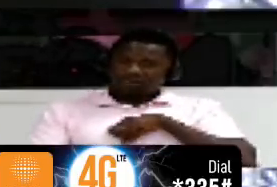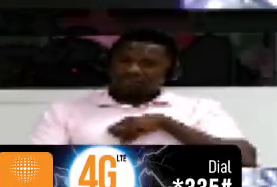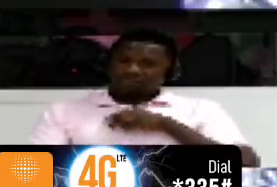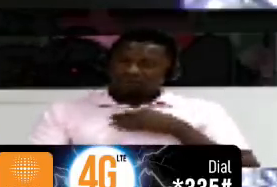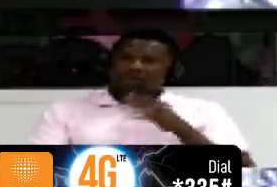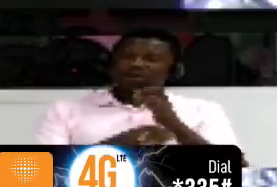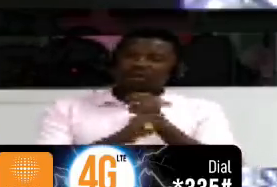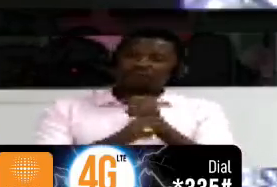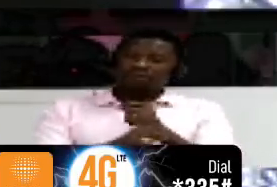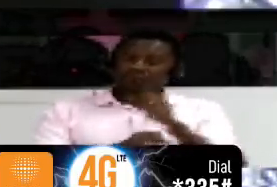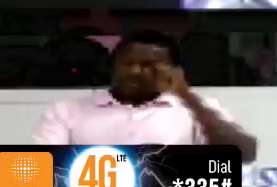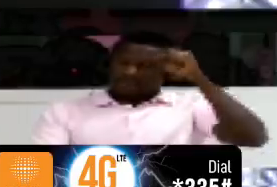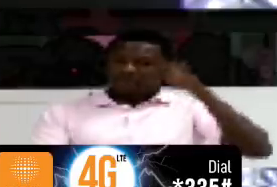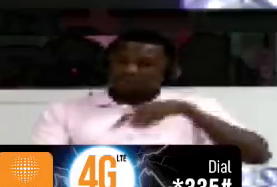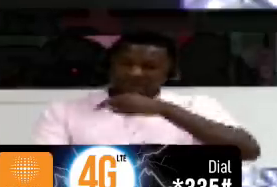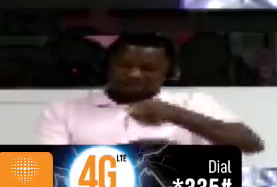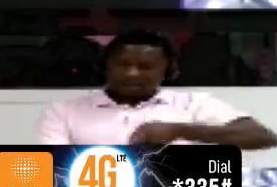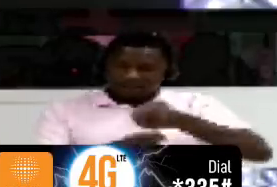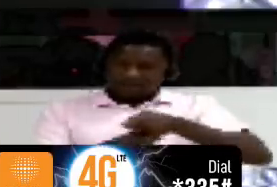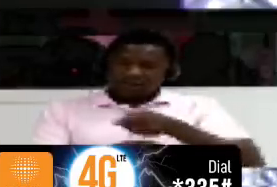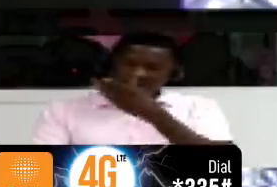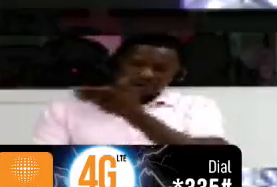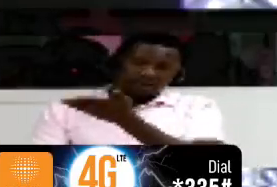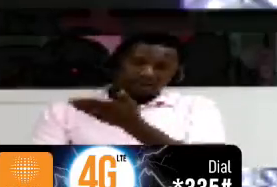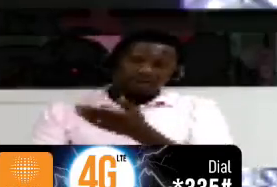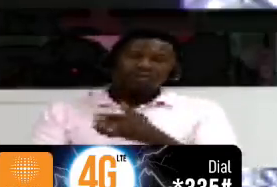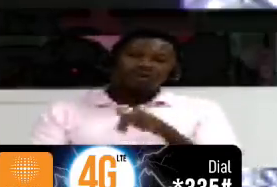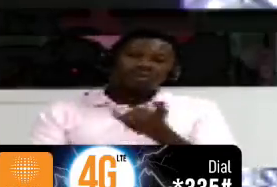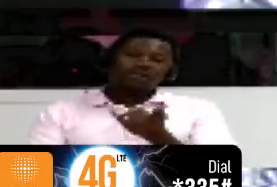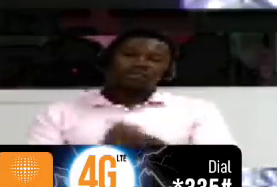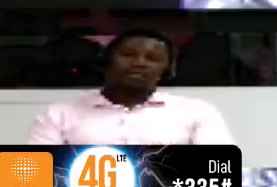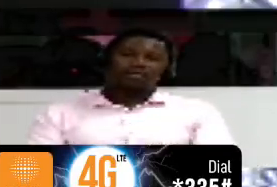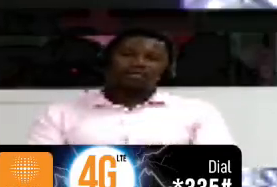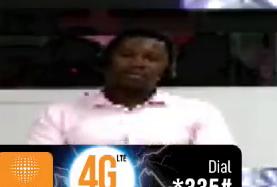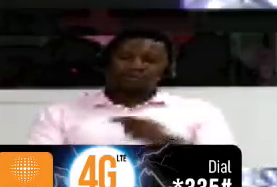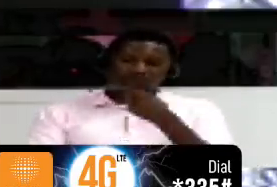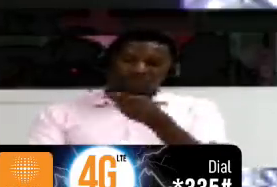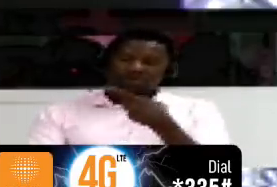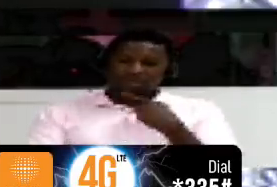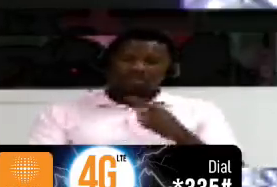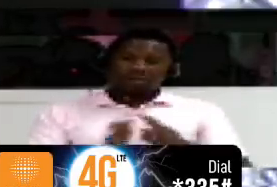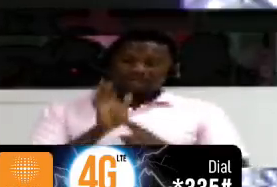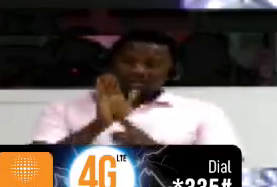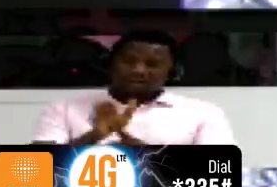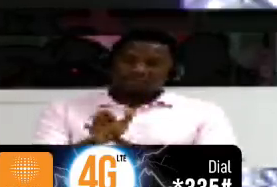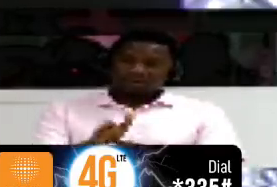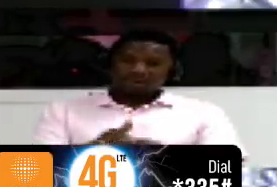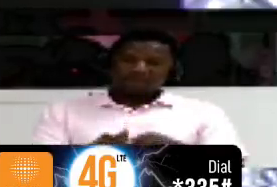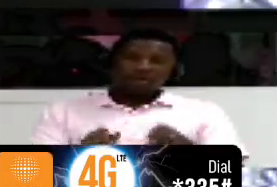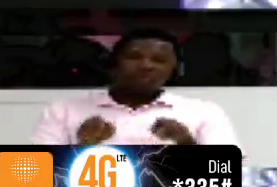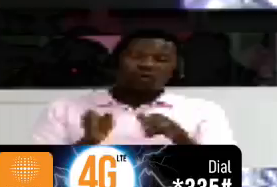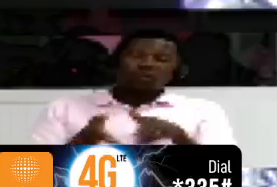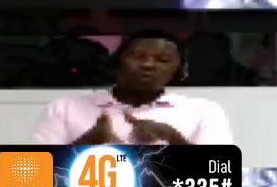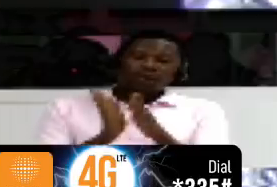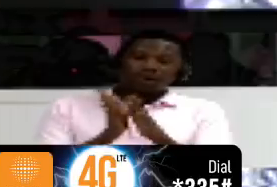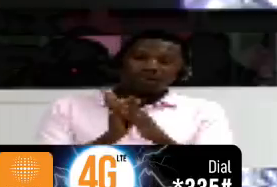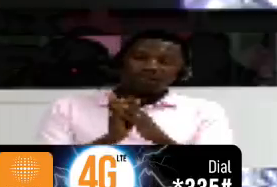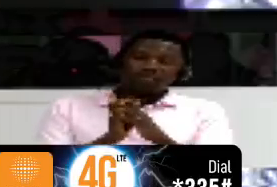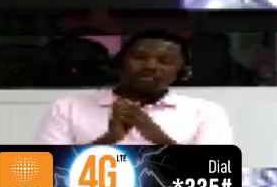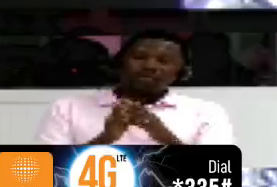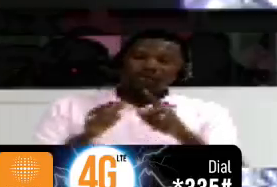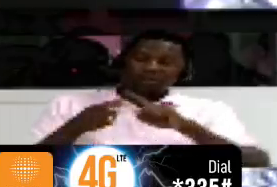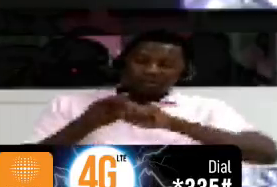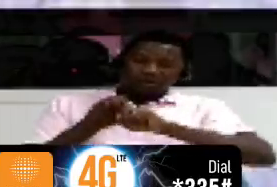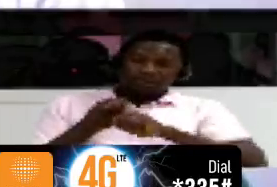Yes. And for you, that's an example of the type of relationship that you had with the authorities